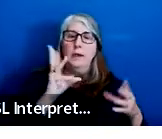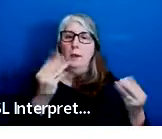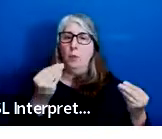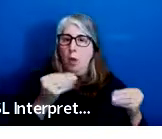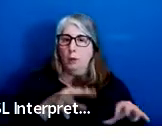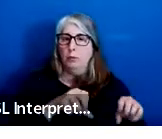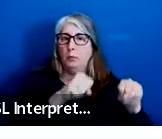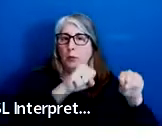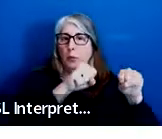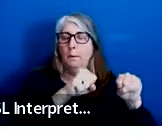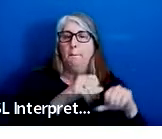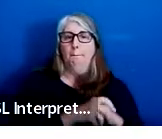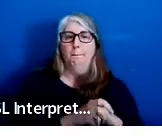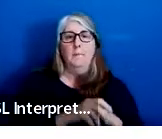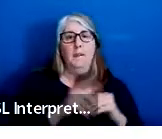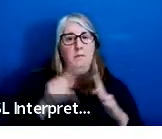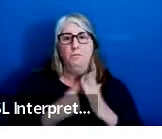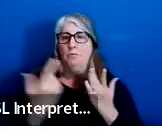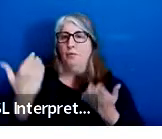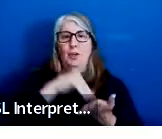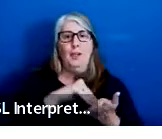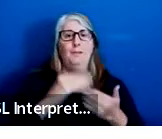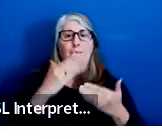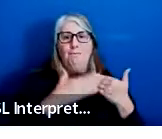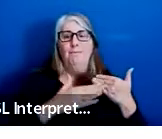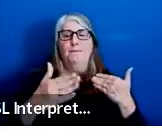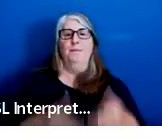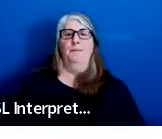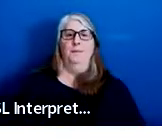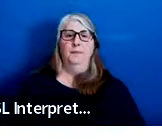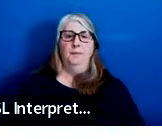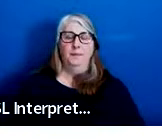left and start all over again.